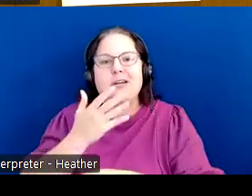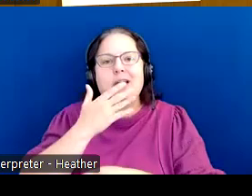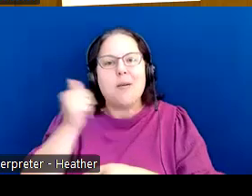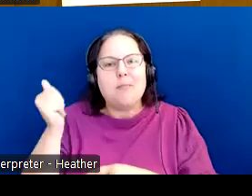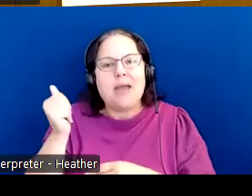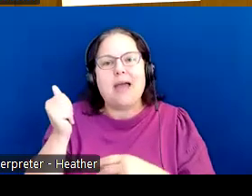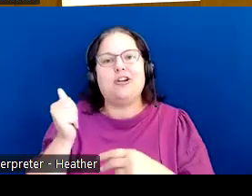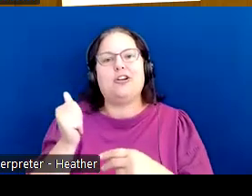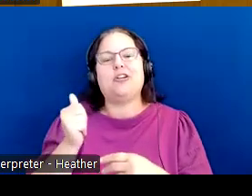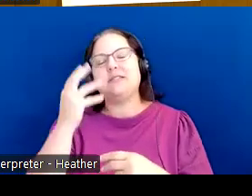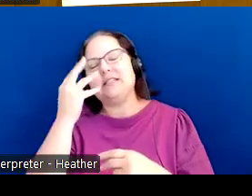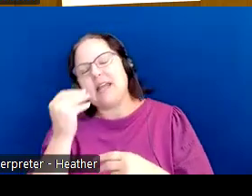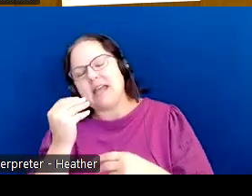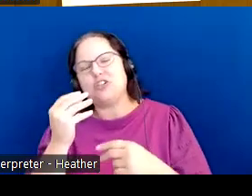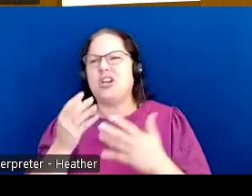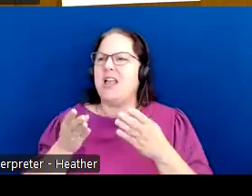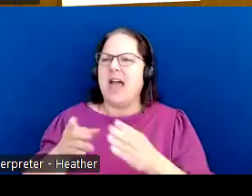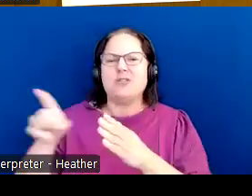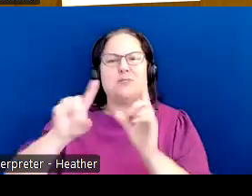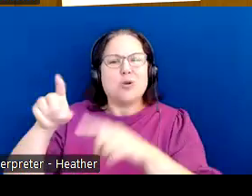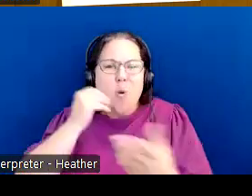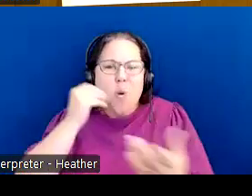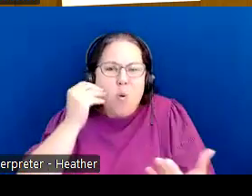anesthesia, then that allows a patient to go home.